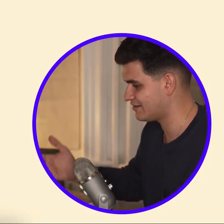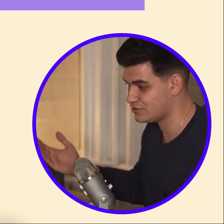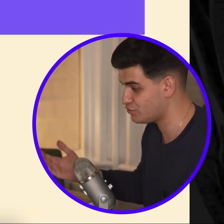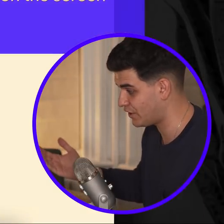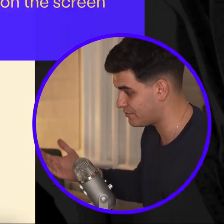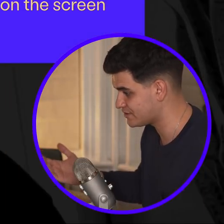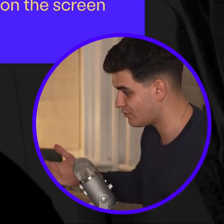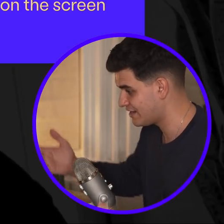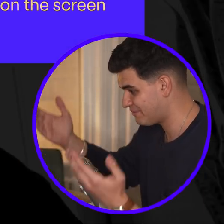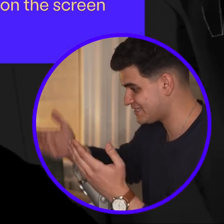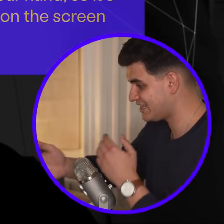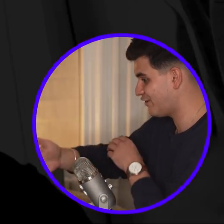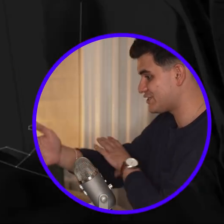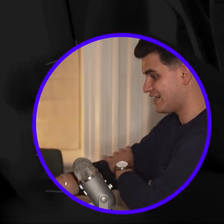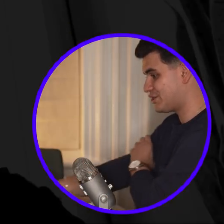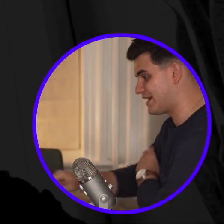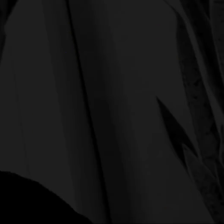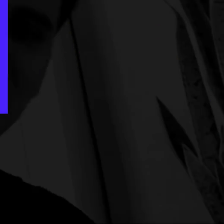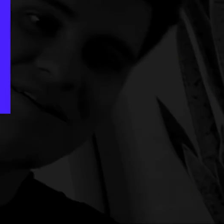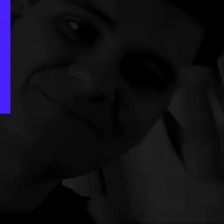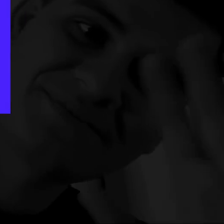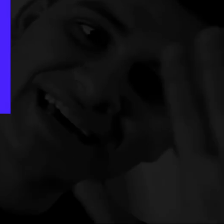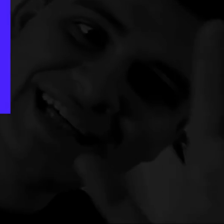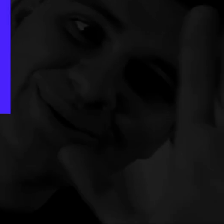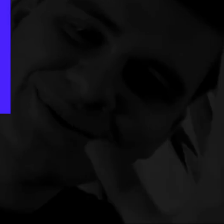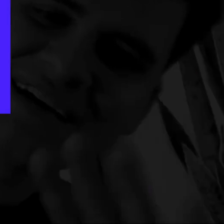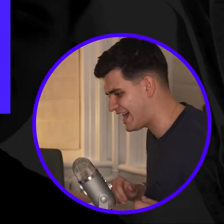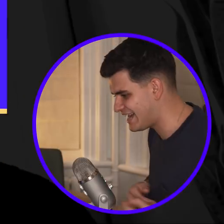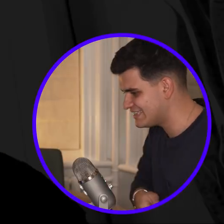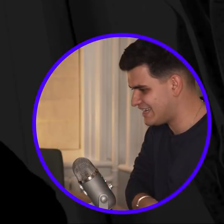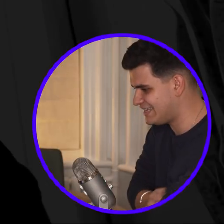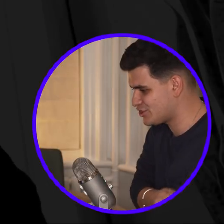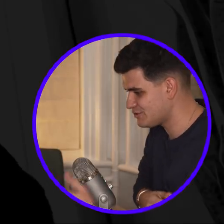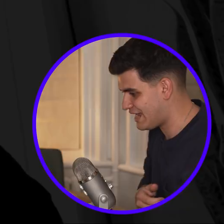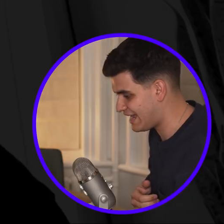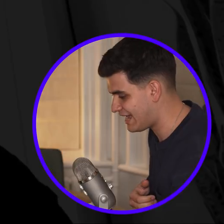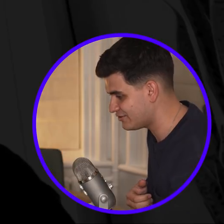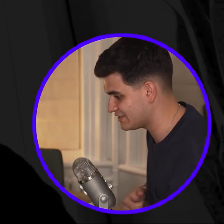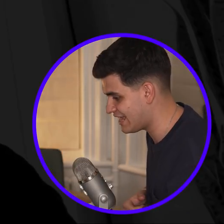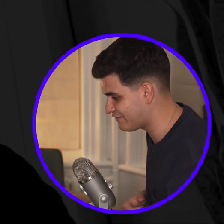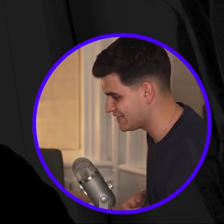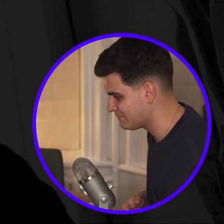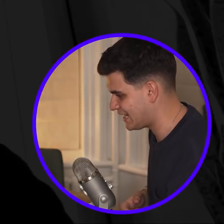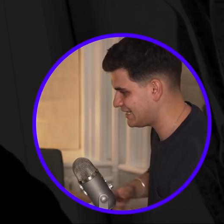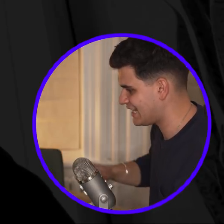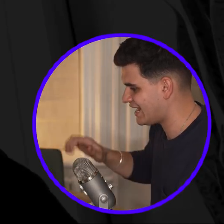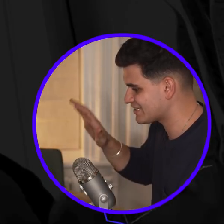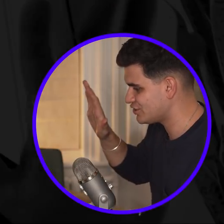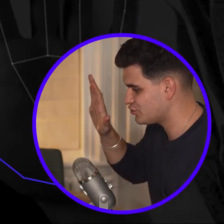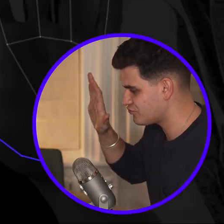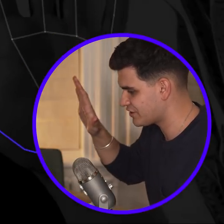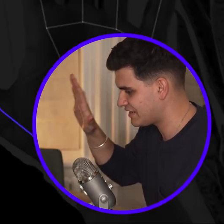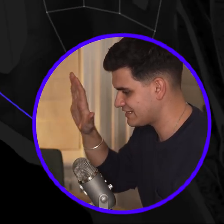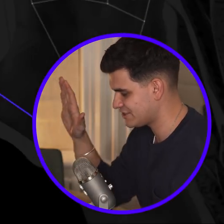is superb. So basically, obviously, I share my camera. Hello. And it shows you a hand on the left, and it